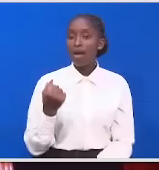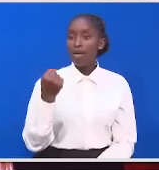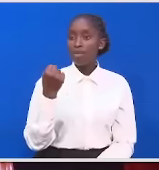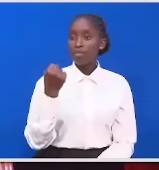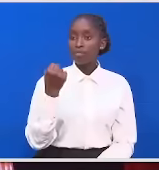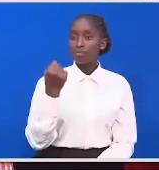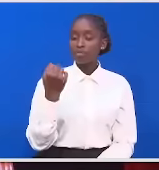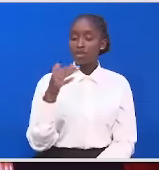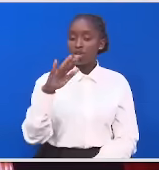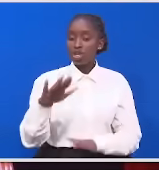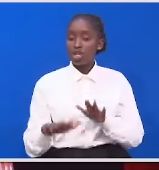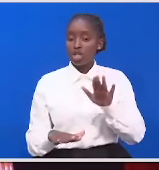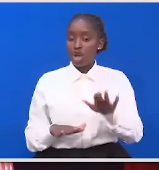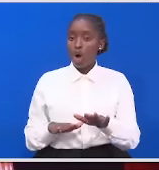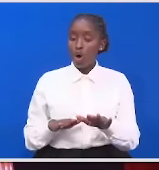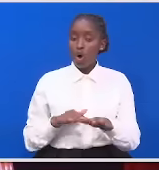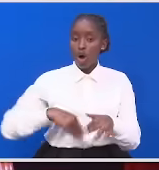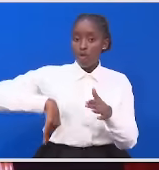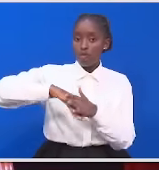was in Nyayo football ground.